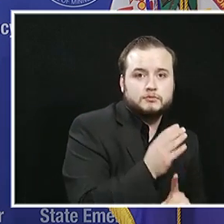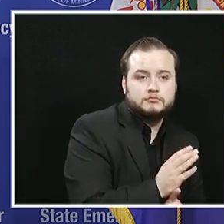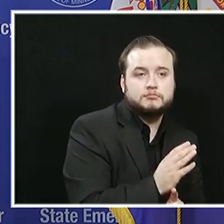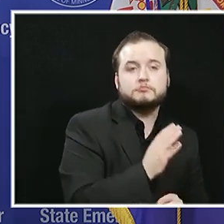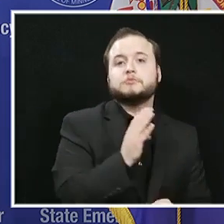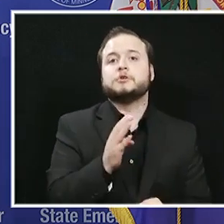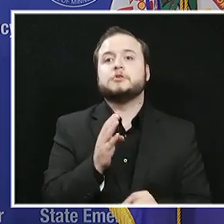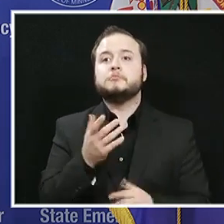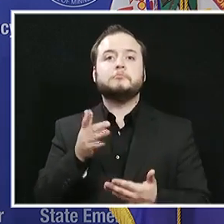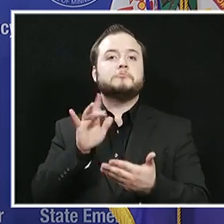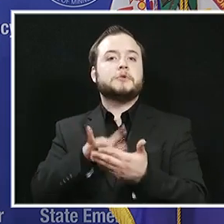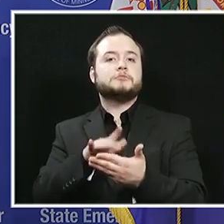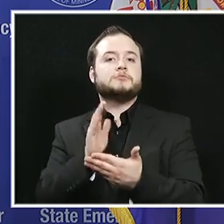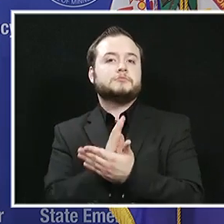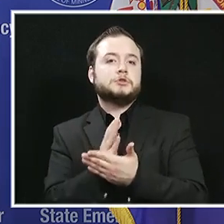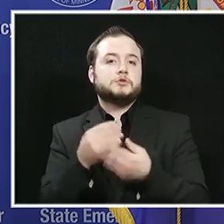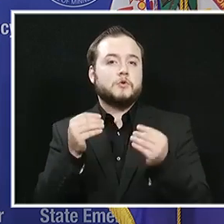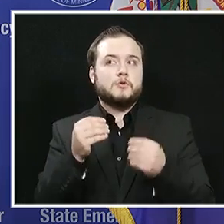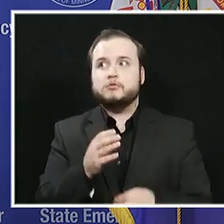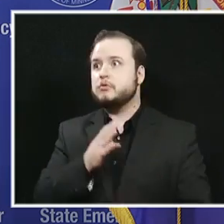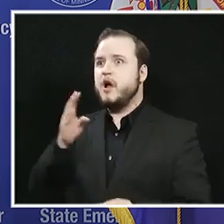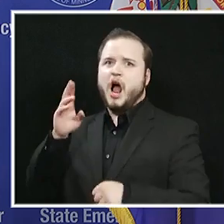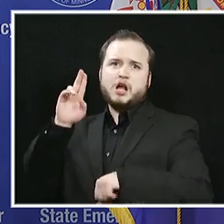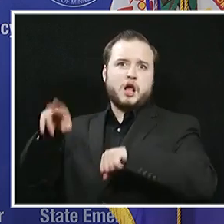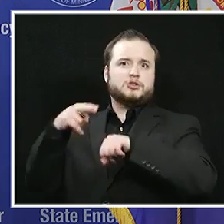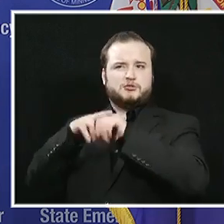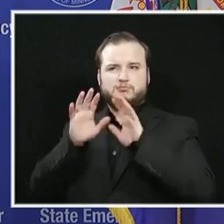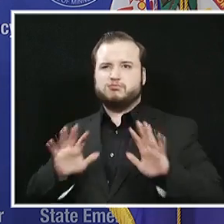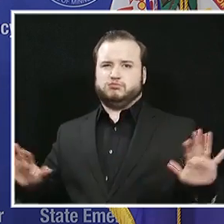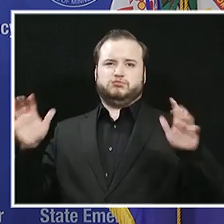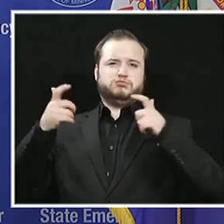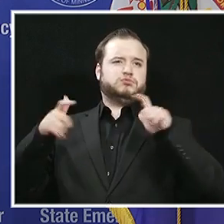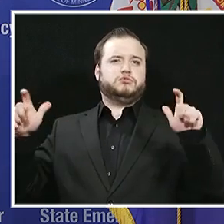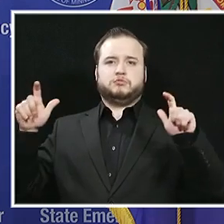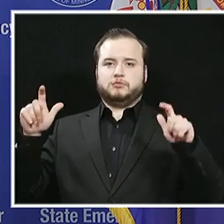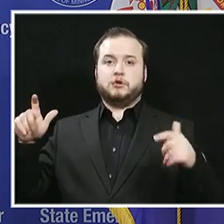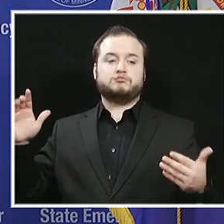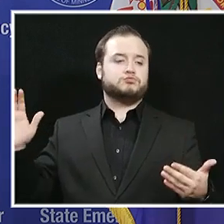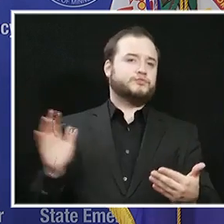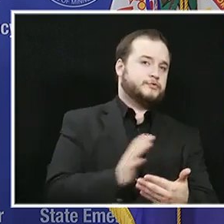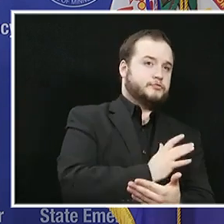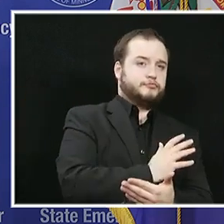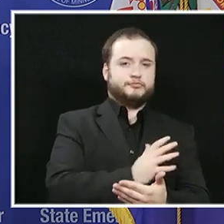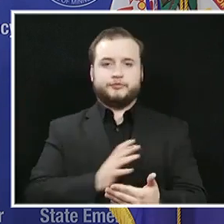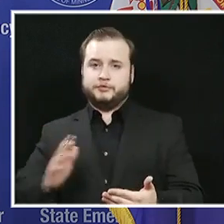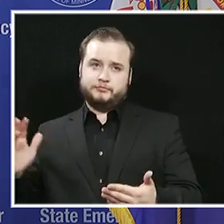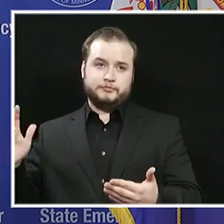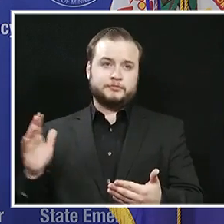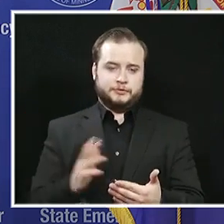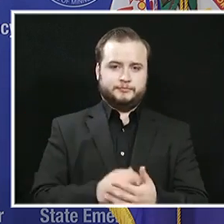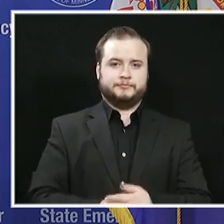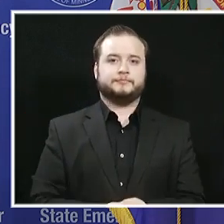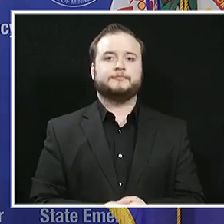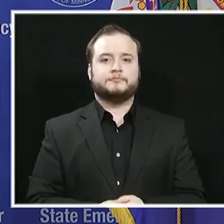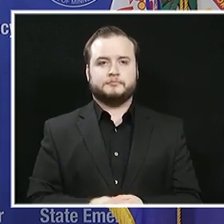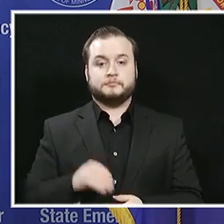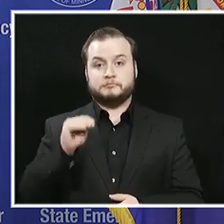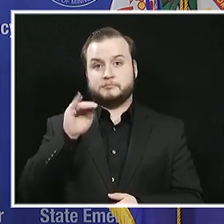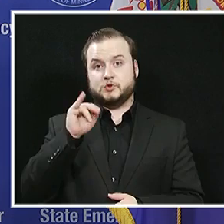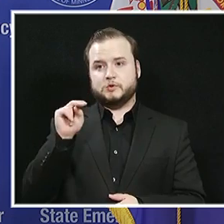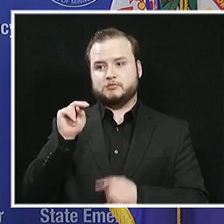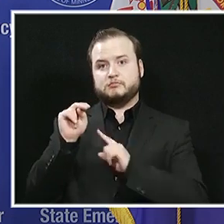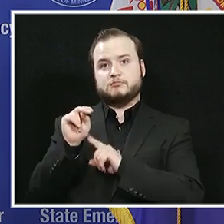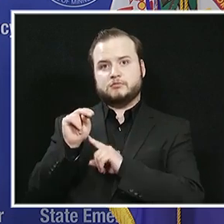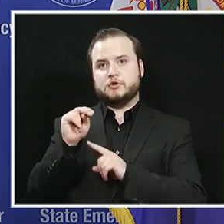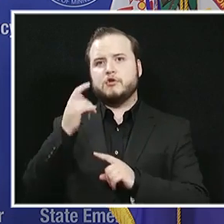national brands. So the association really represents what retail looks like in Minnesota today. There are about 69,000 retailers in Minnesota